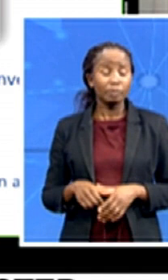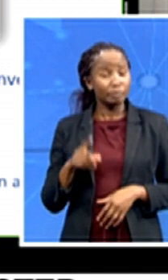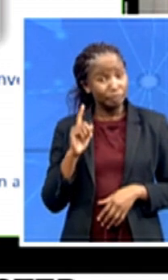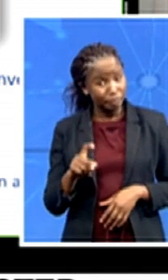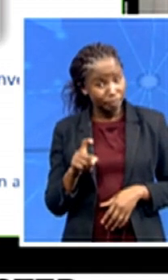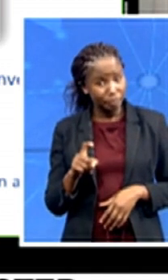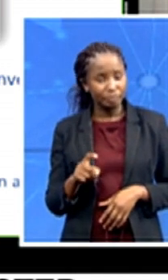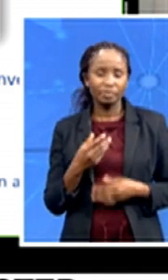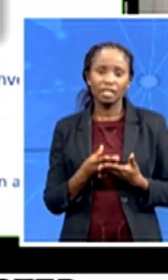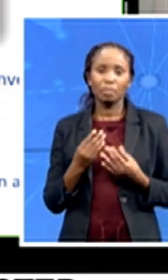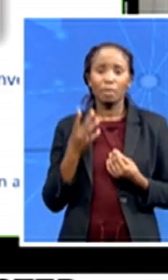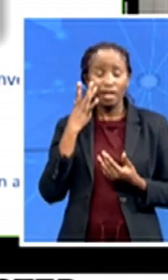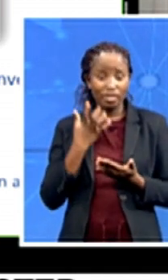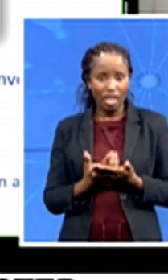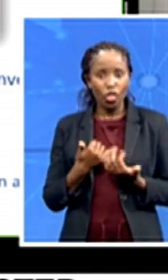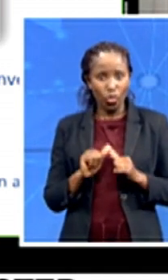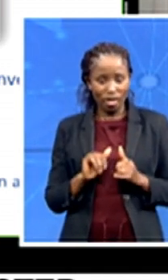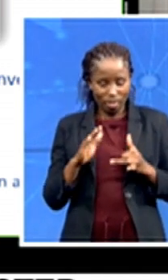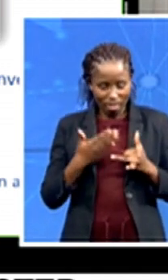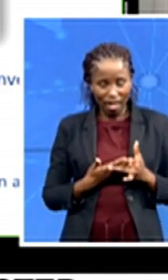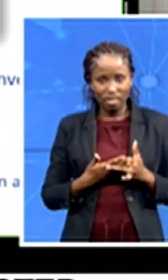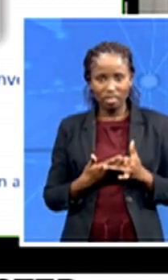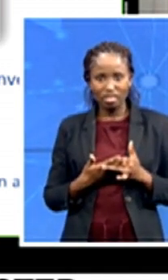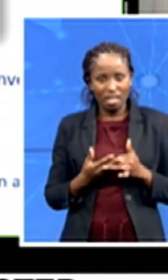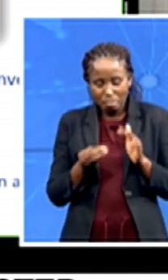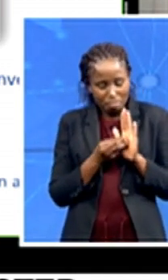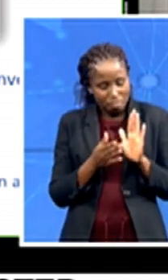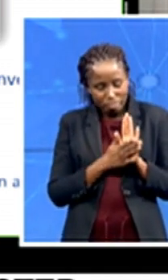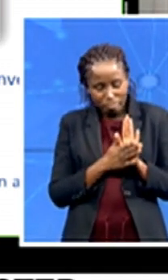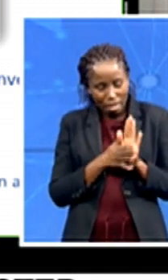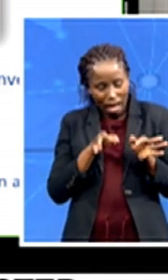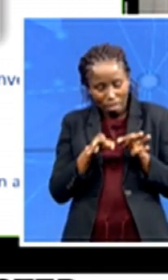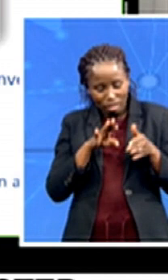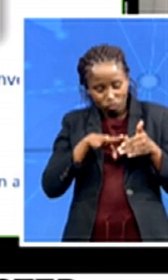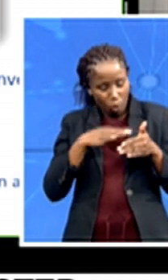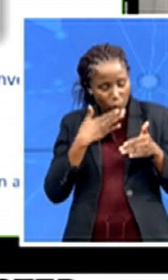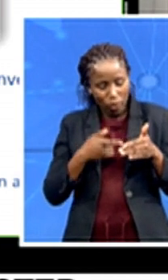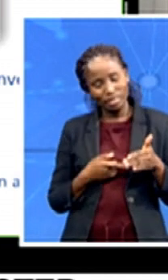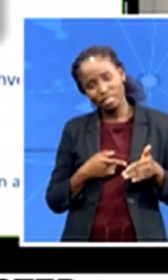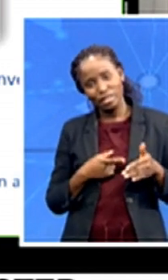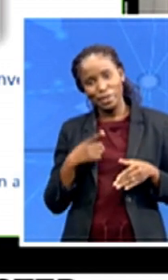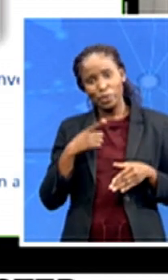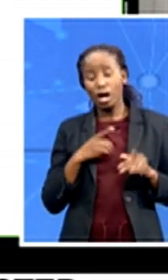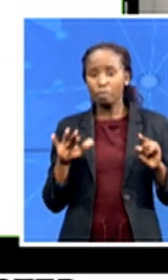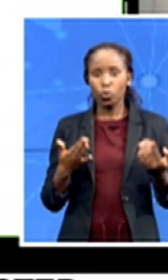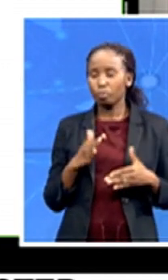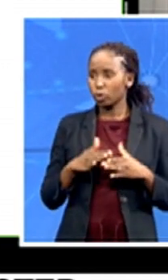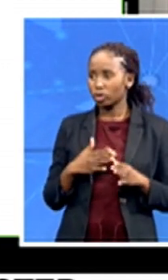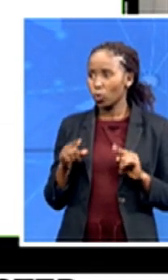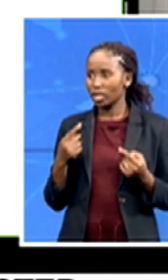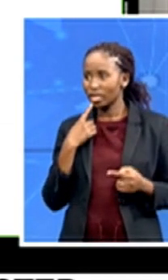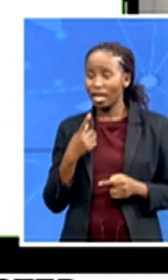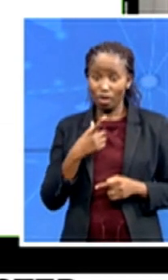be unclassifiable. So we can't say it was not the vaccine causing the event or it was something else causing the